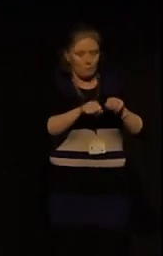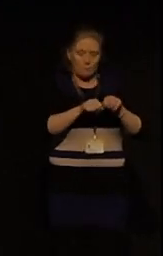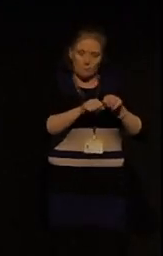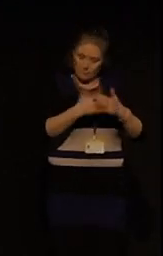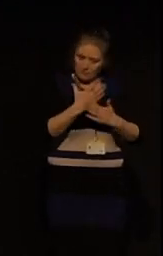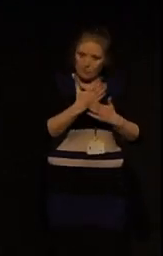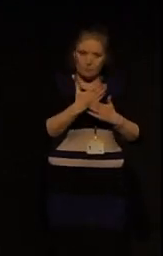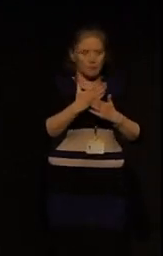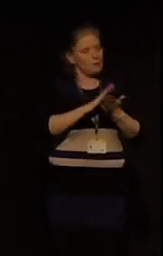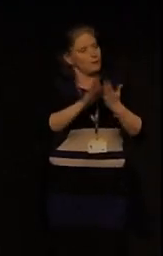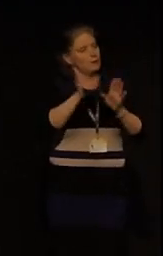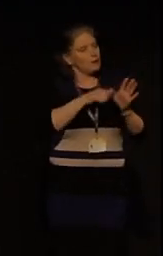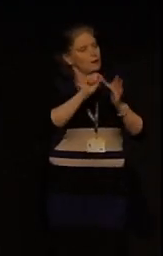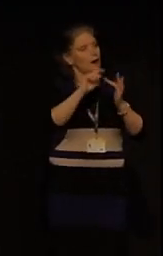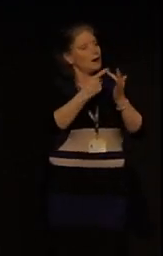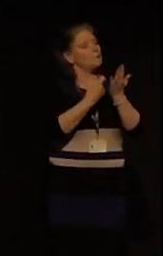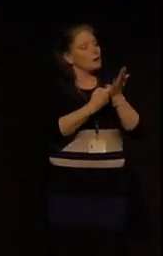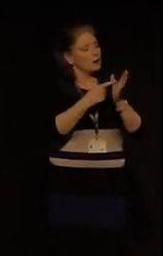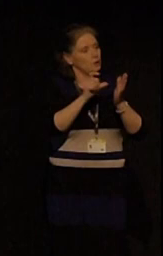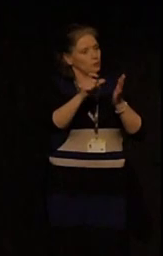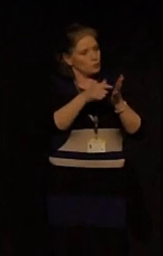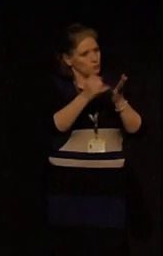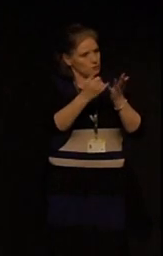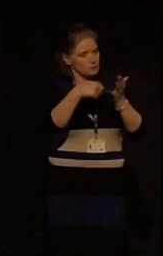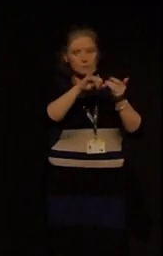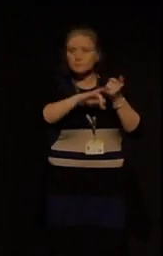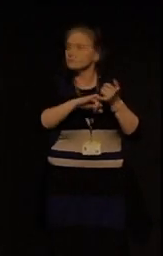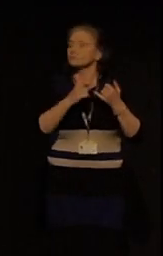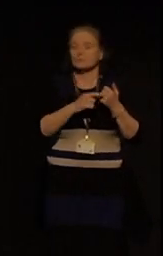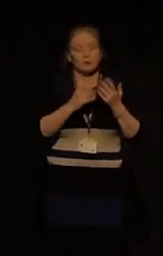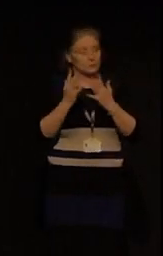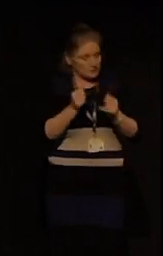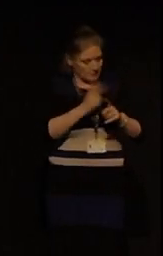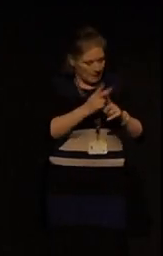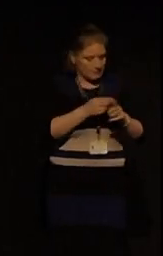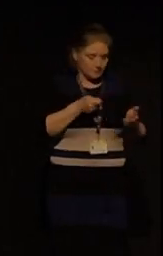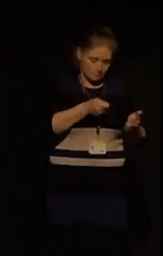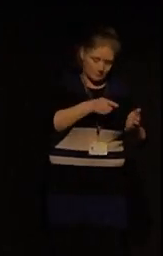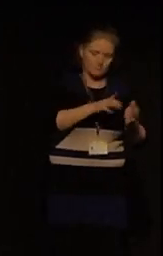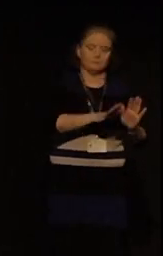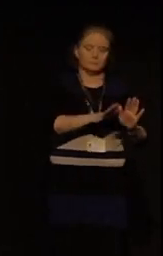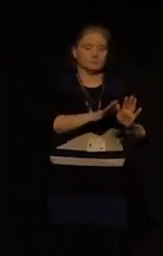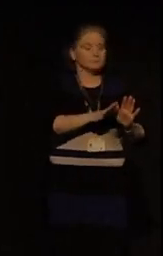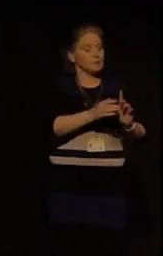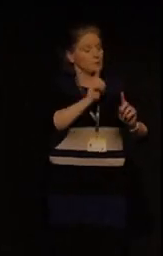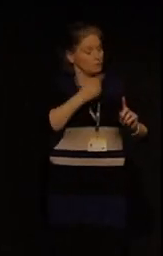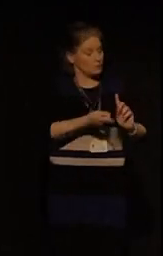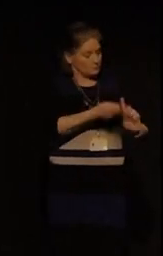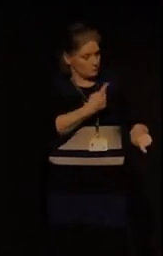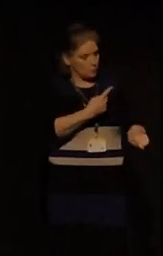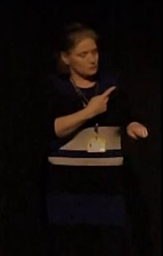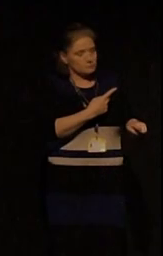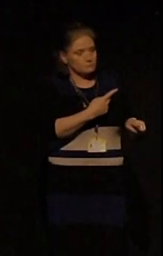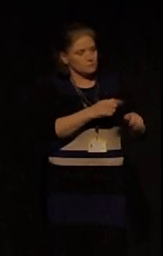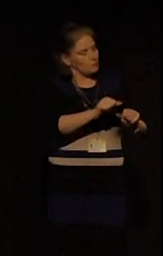that dose to the rat. You see that we play the sound here at 40 dB, and the rat's reaction time is longer